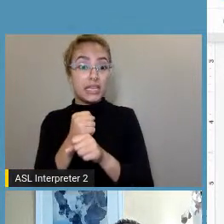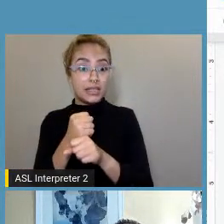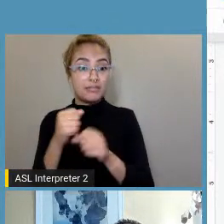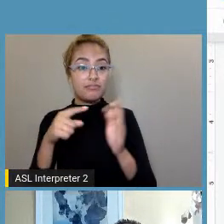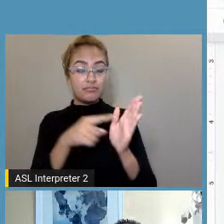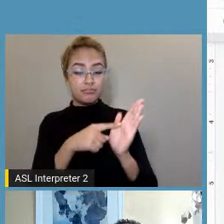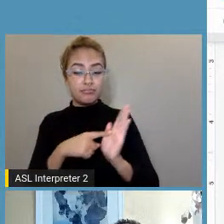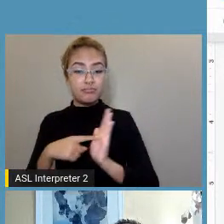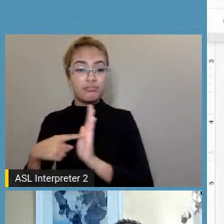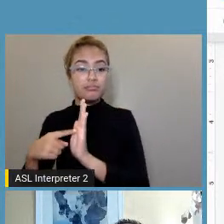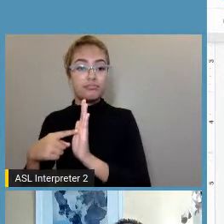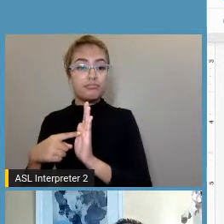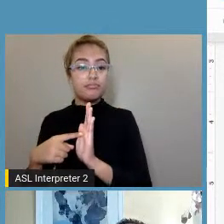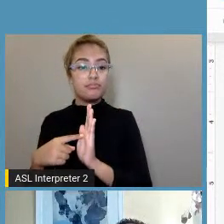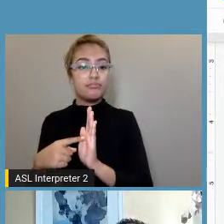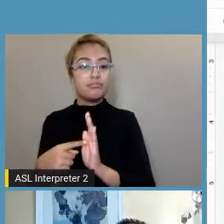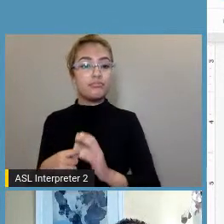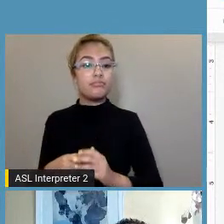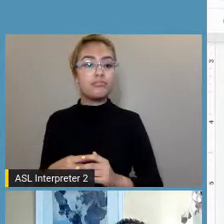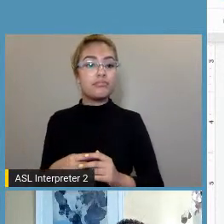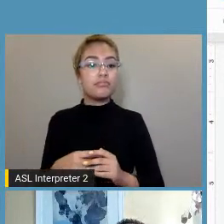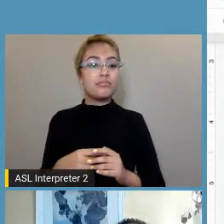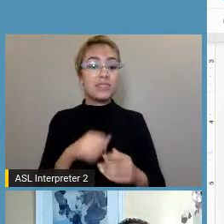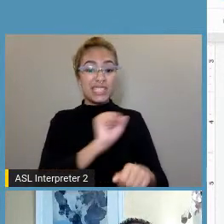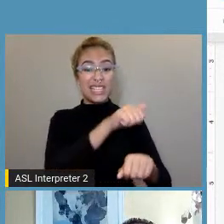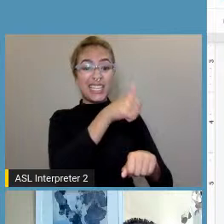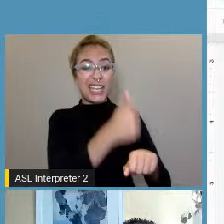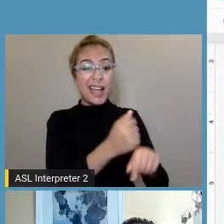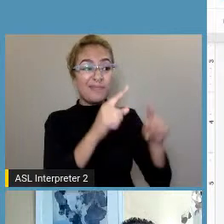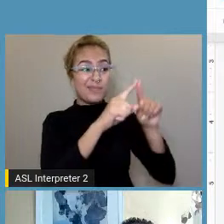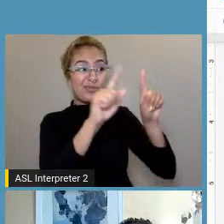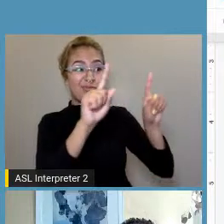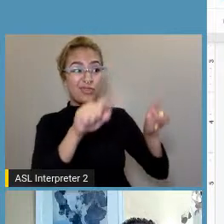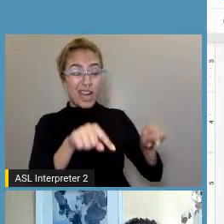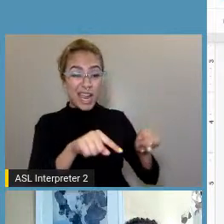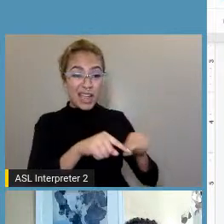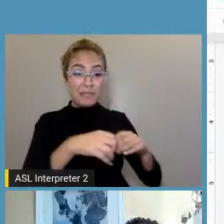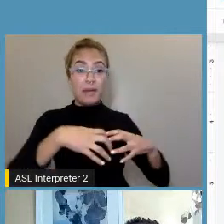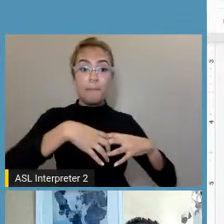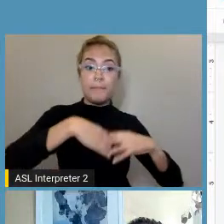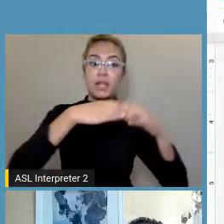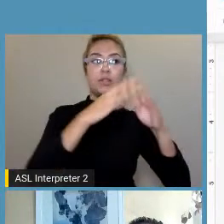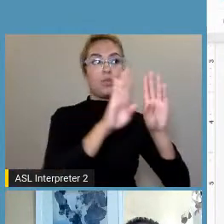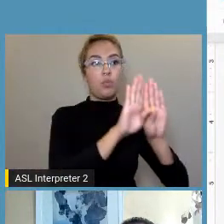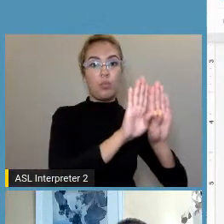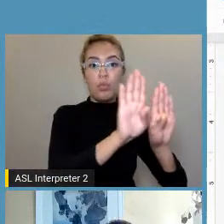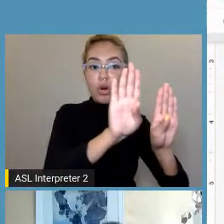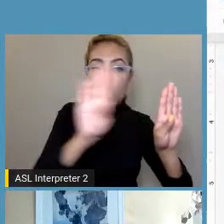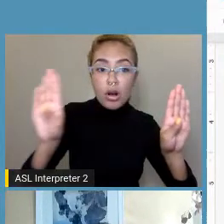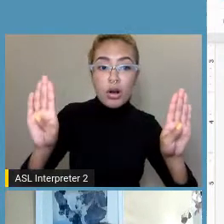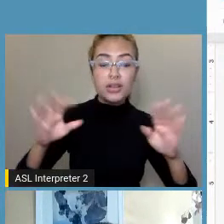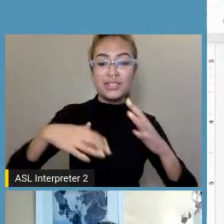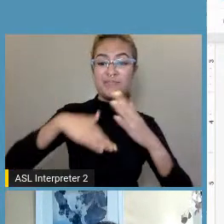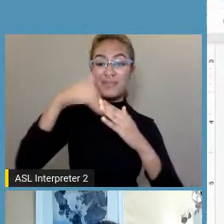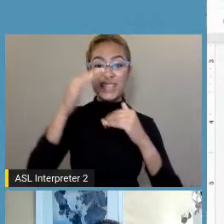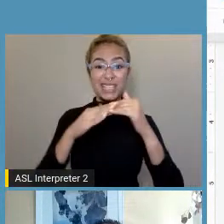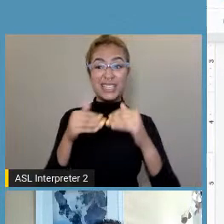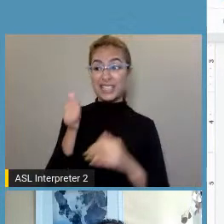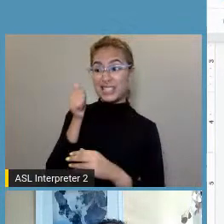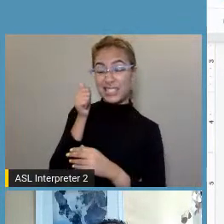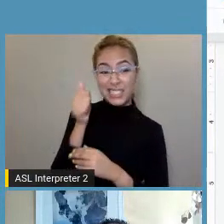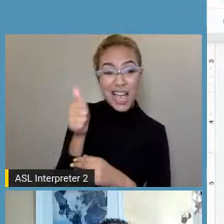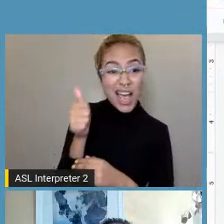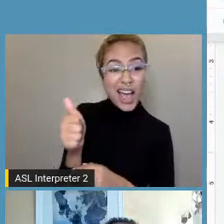bulldozer, setting up the frame, building the walls, and actually building the building itself. And I think about that same thing